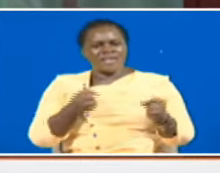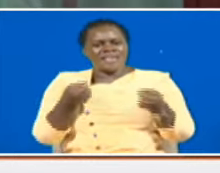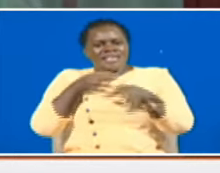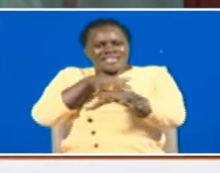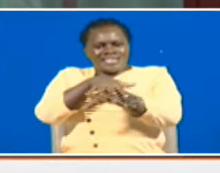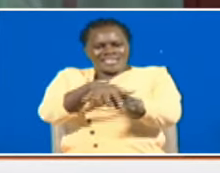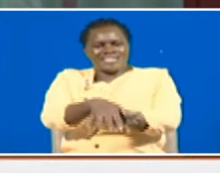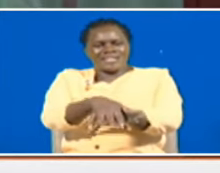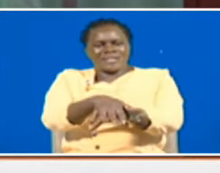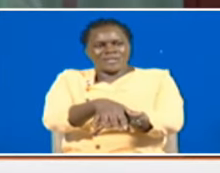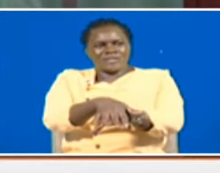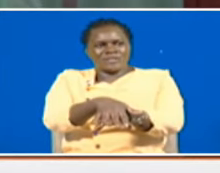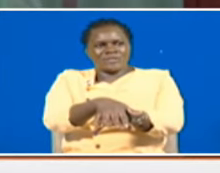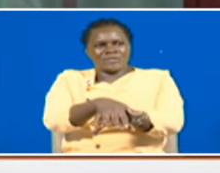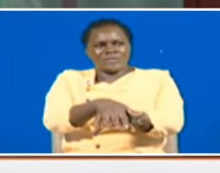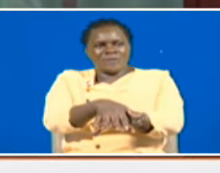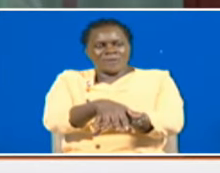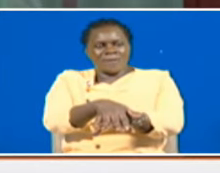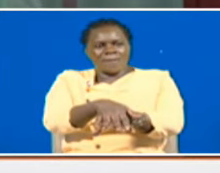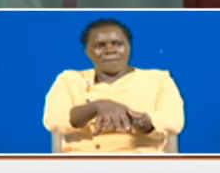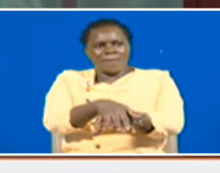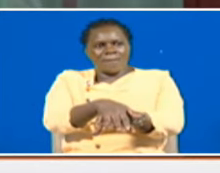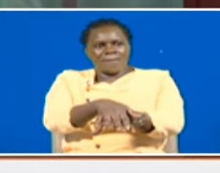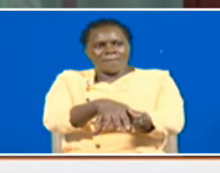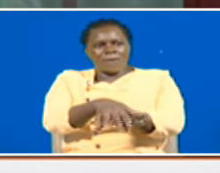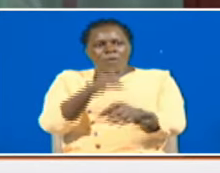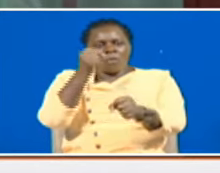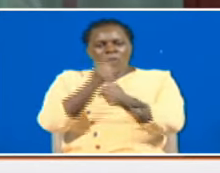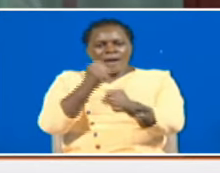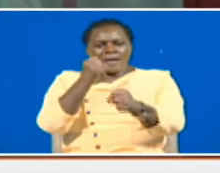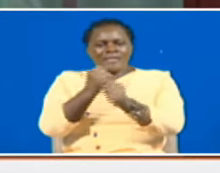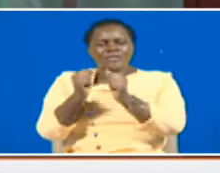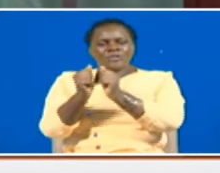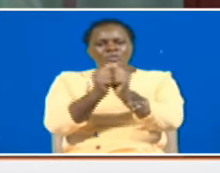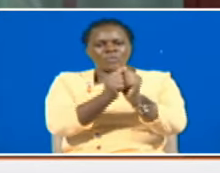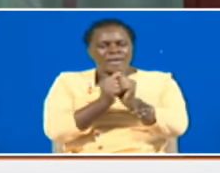the enterprise, and the working together